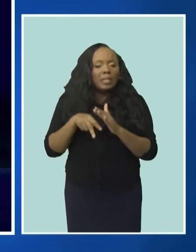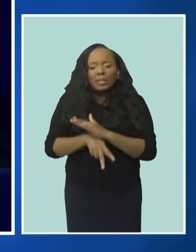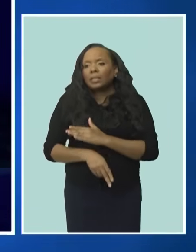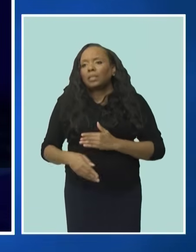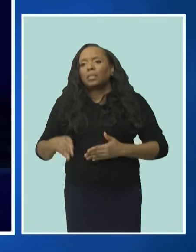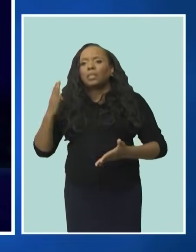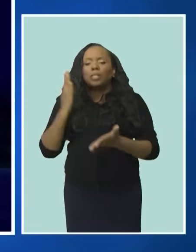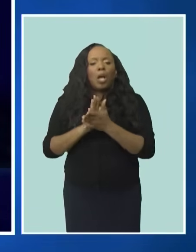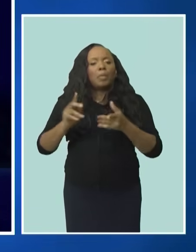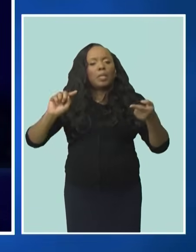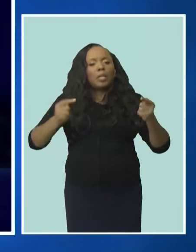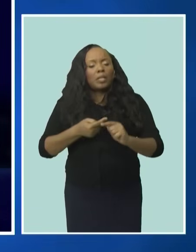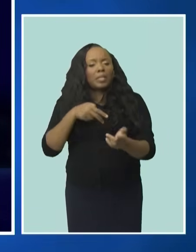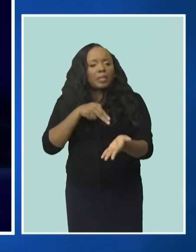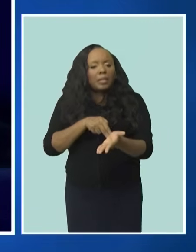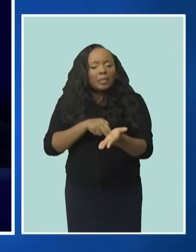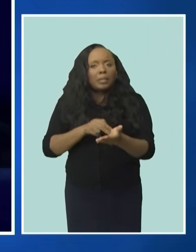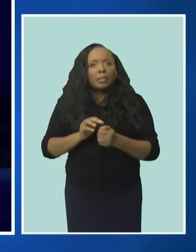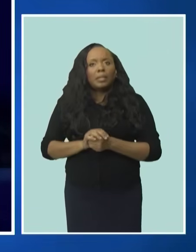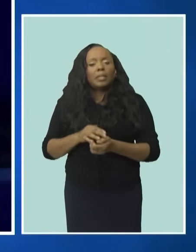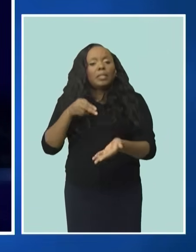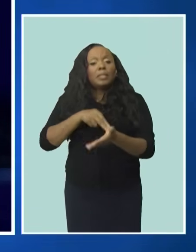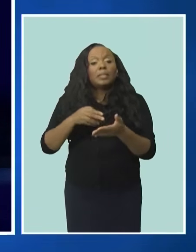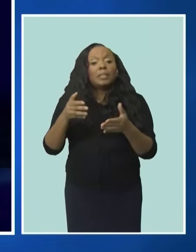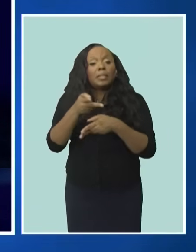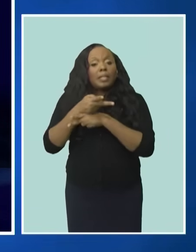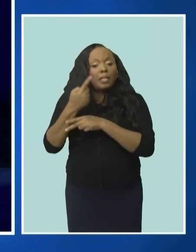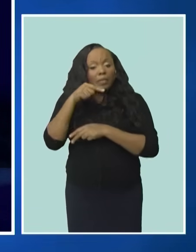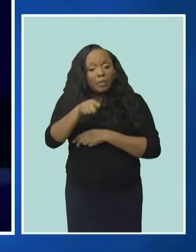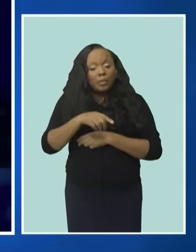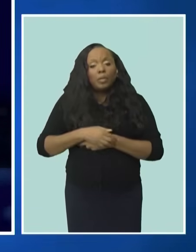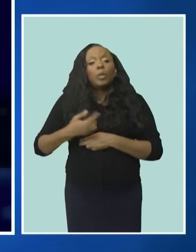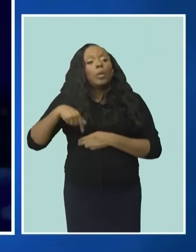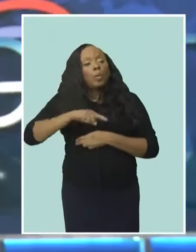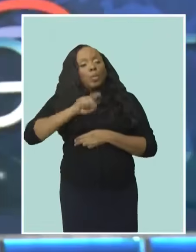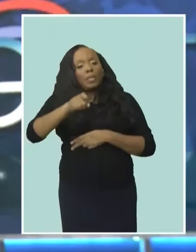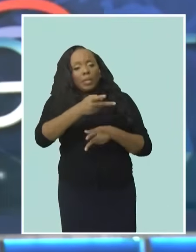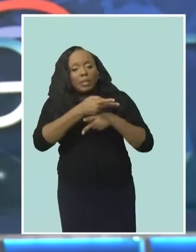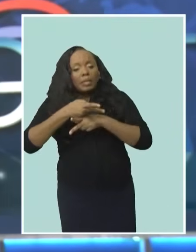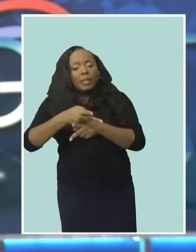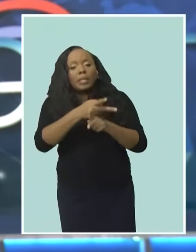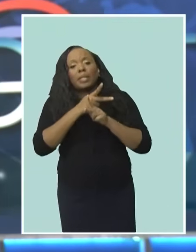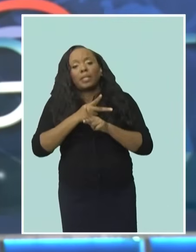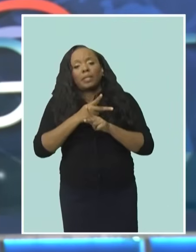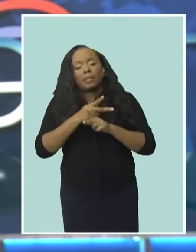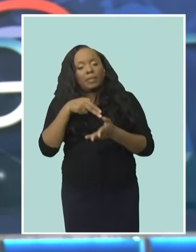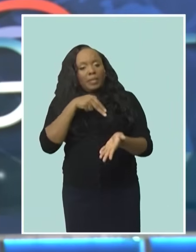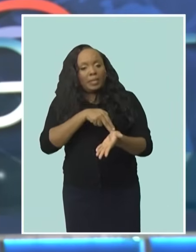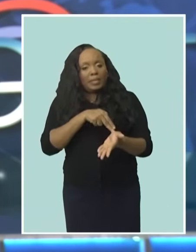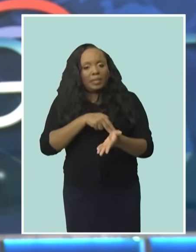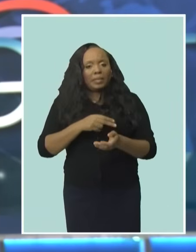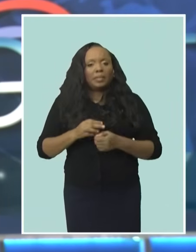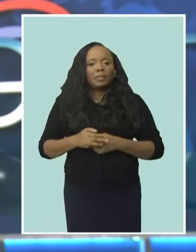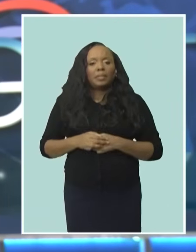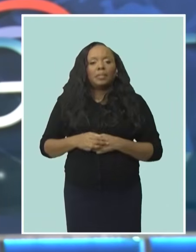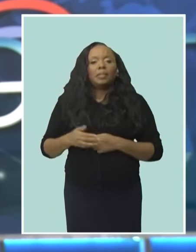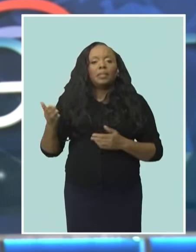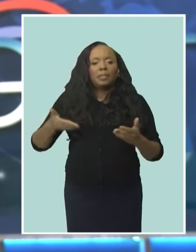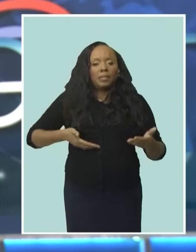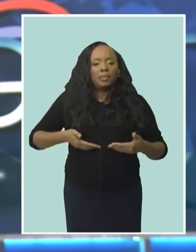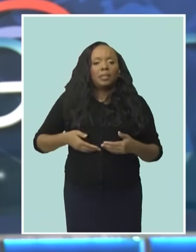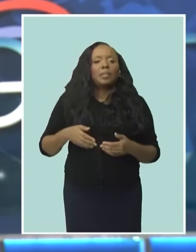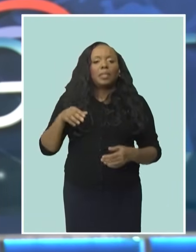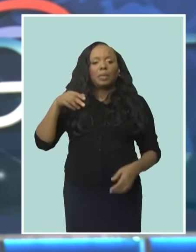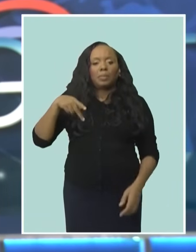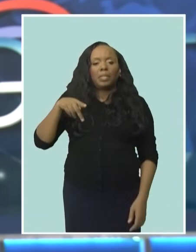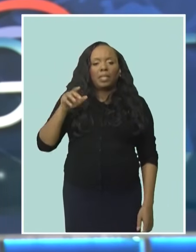nurses. They care for you. Let's care for them. Dr. Paris says they've invited the Permanent